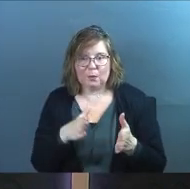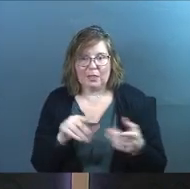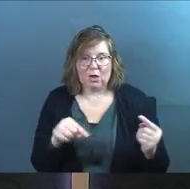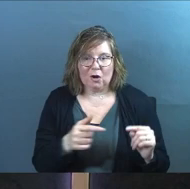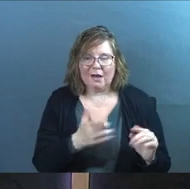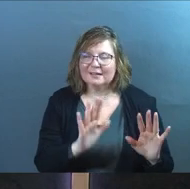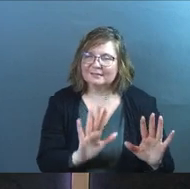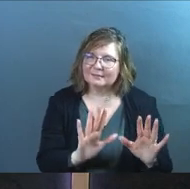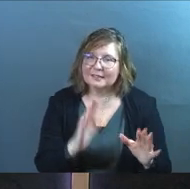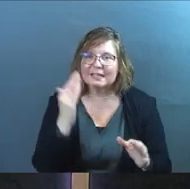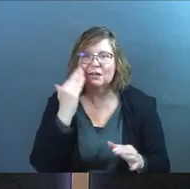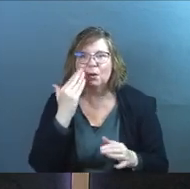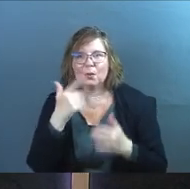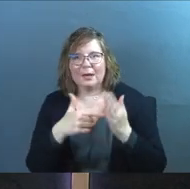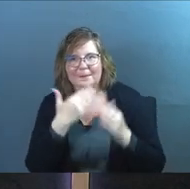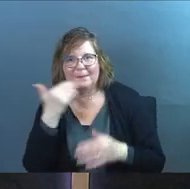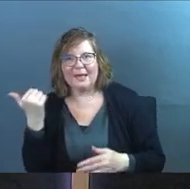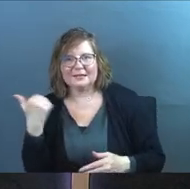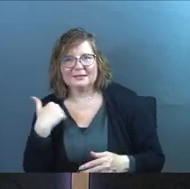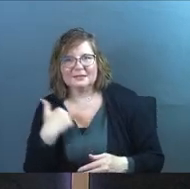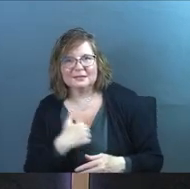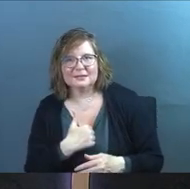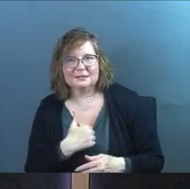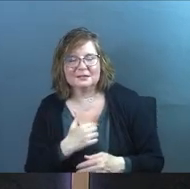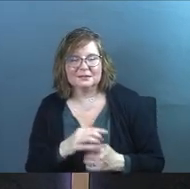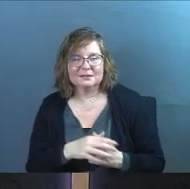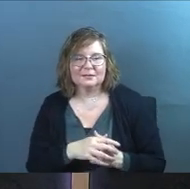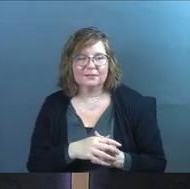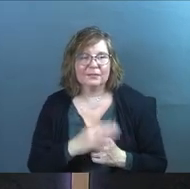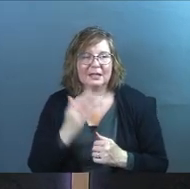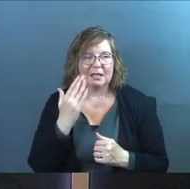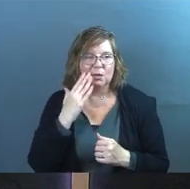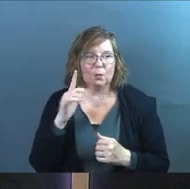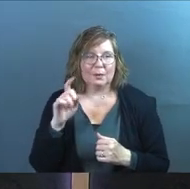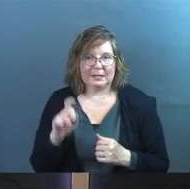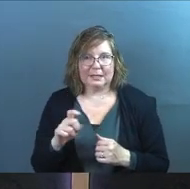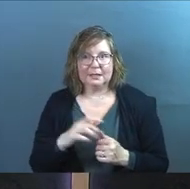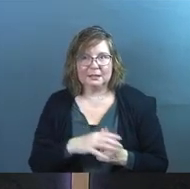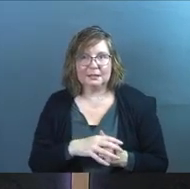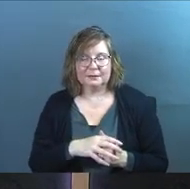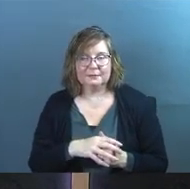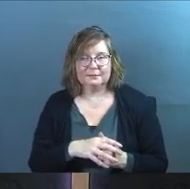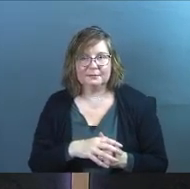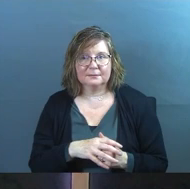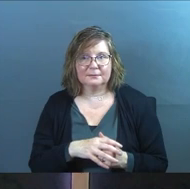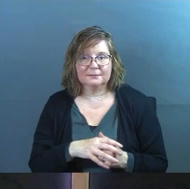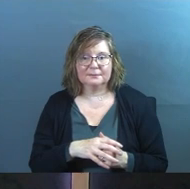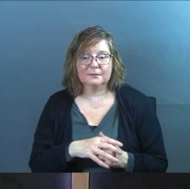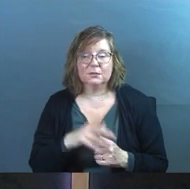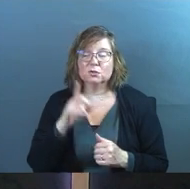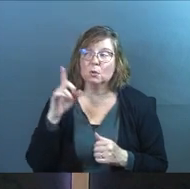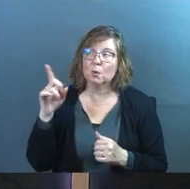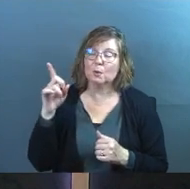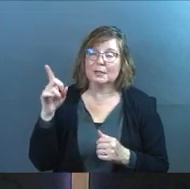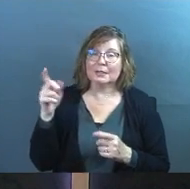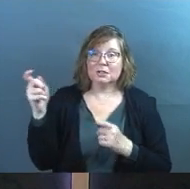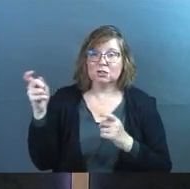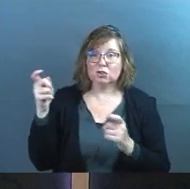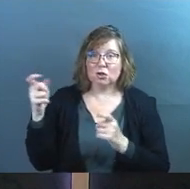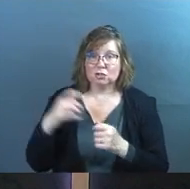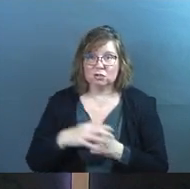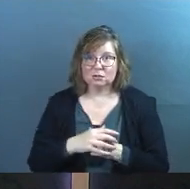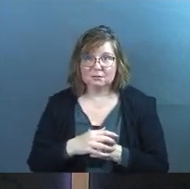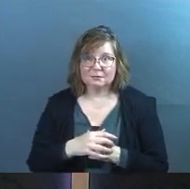way that hurts others. No, but he knows what's best. He knows what we need. And so he is in